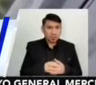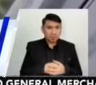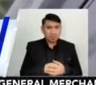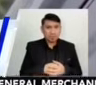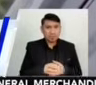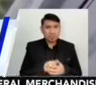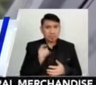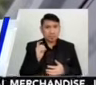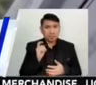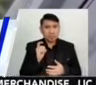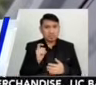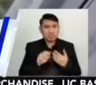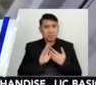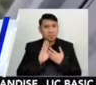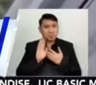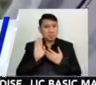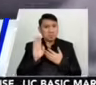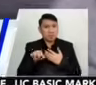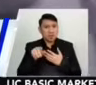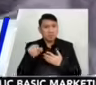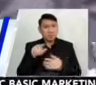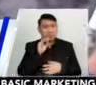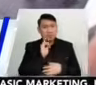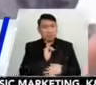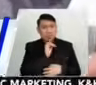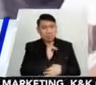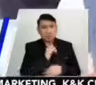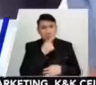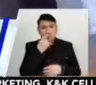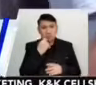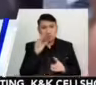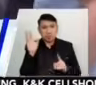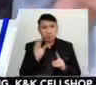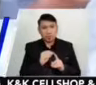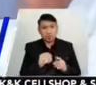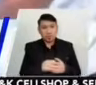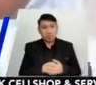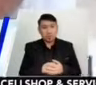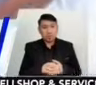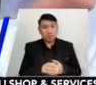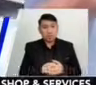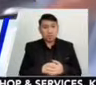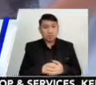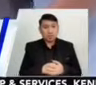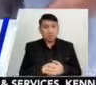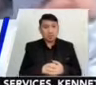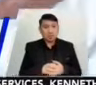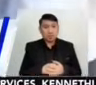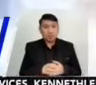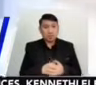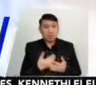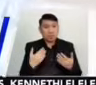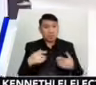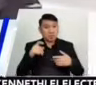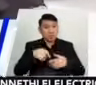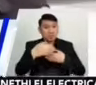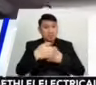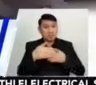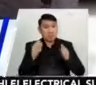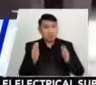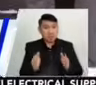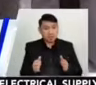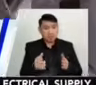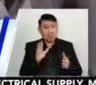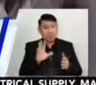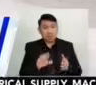him back again. This is the Jewish religion, the tradition. Dadalhin muna raw ito sa Pasay kung saan ito ikakahon, saka ibibiyahe kapag naayos na ang